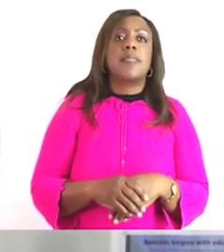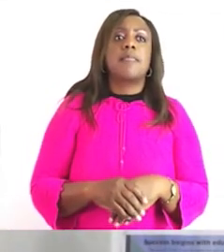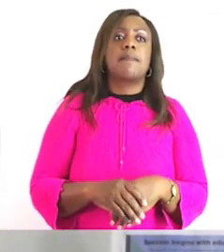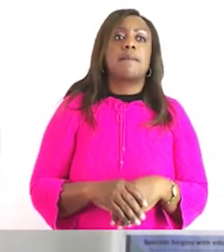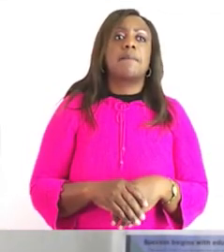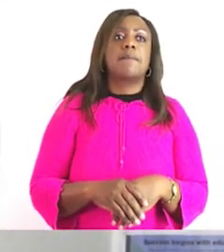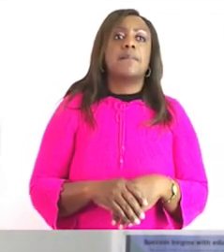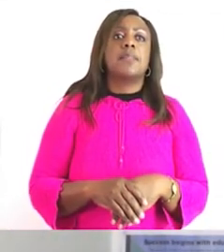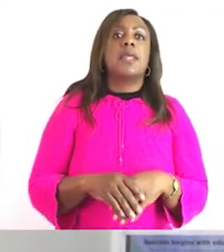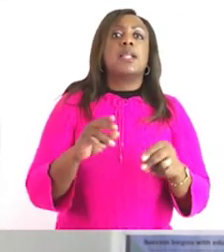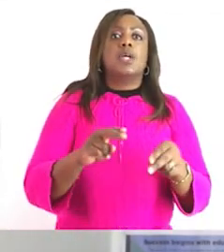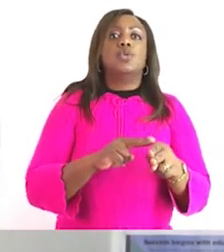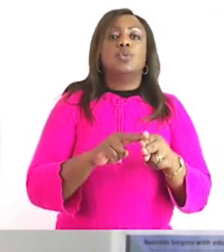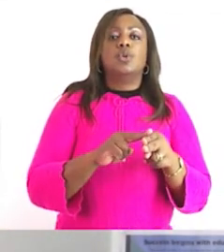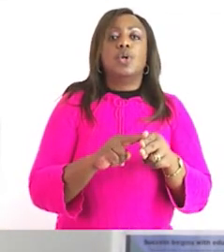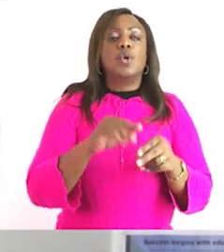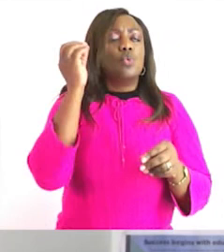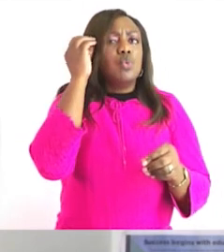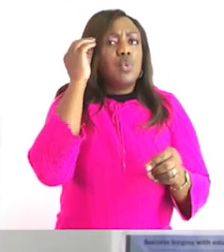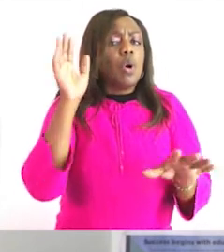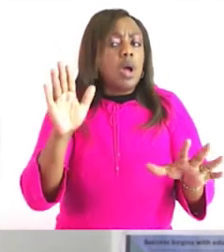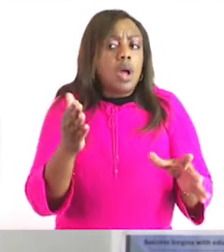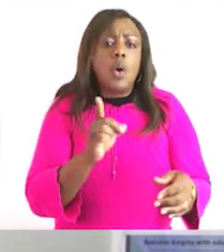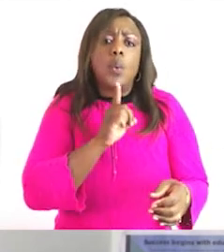use the instrument used is a